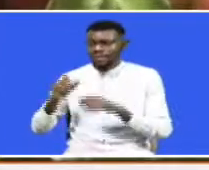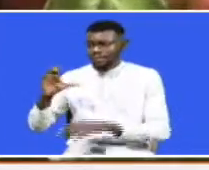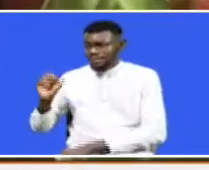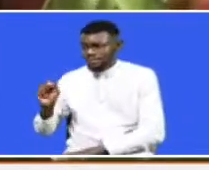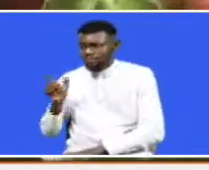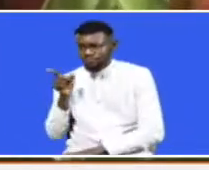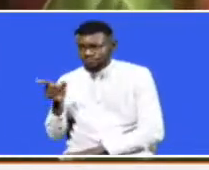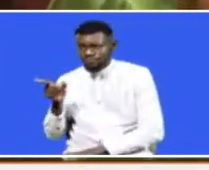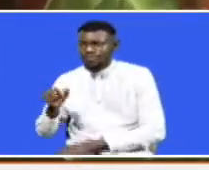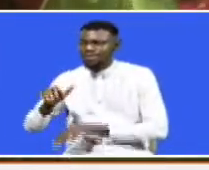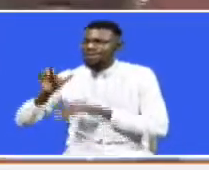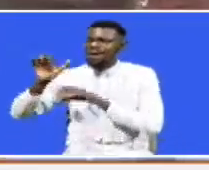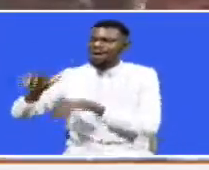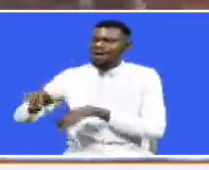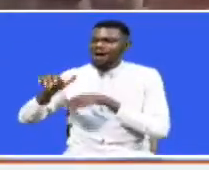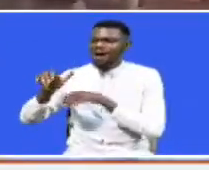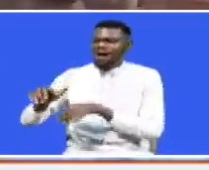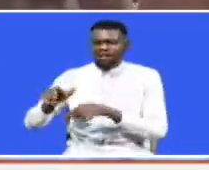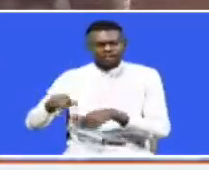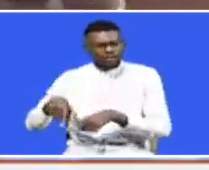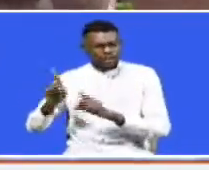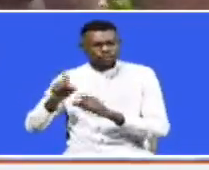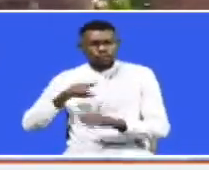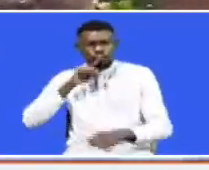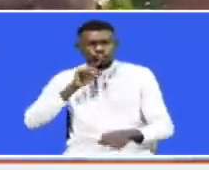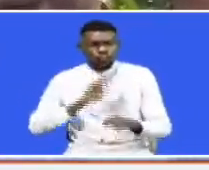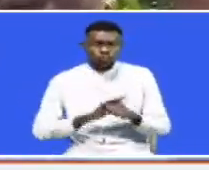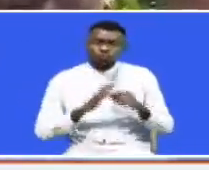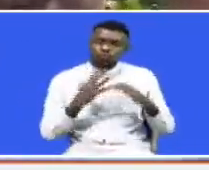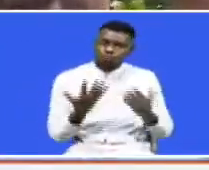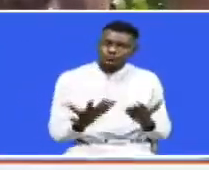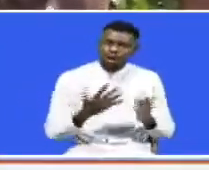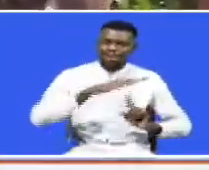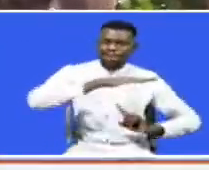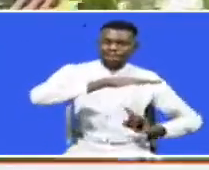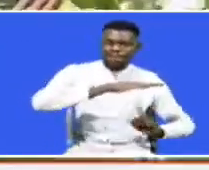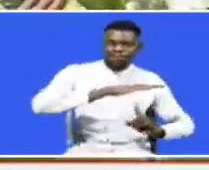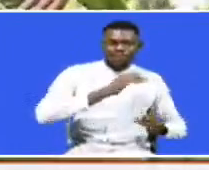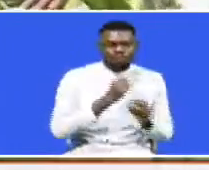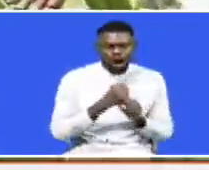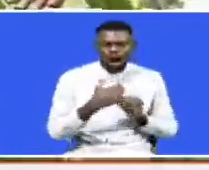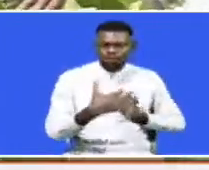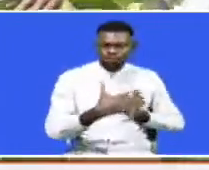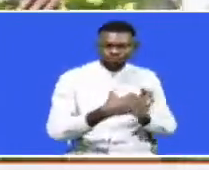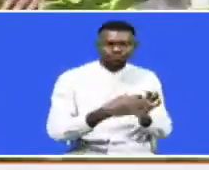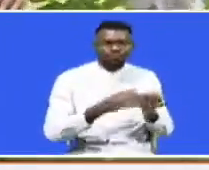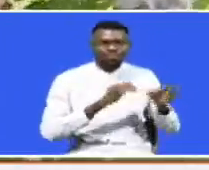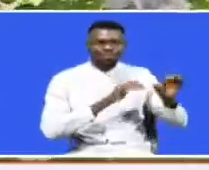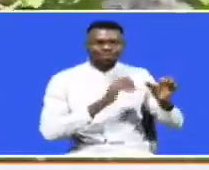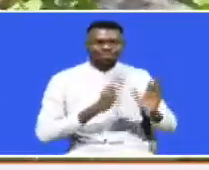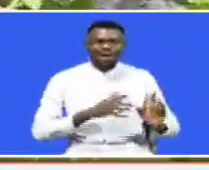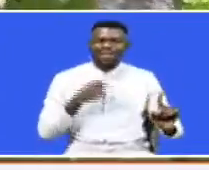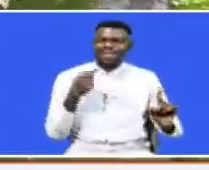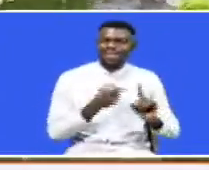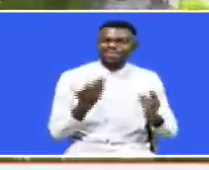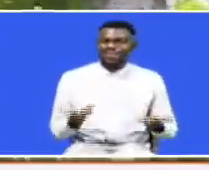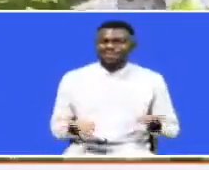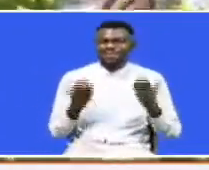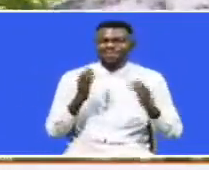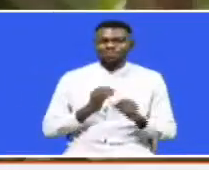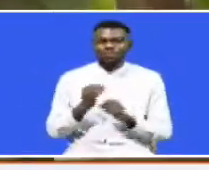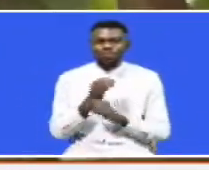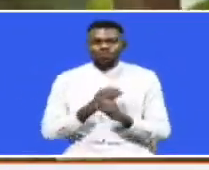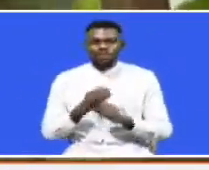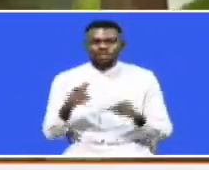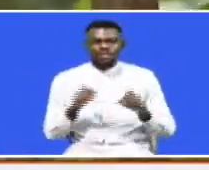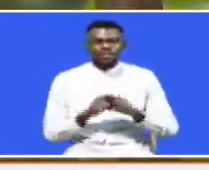Agriculture, Mithika Linturi, gave a commitment that his ministry would work closely with farmers in boosting the coffee production, while at the same